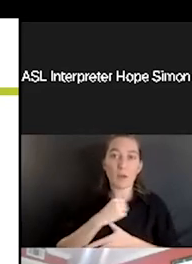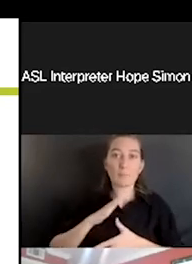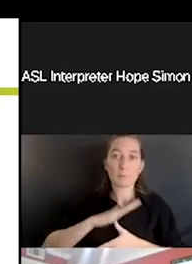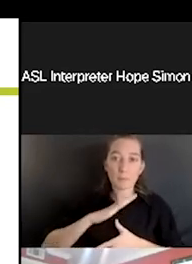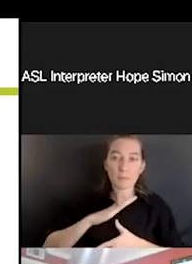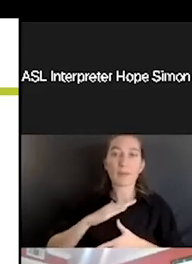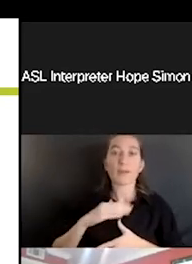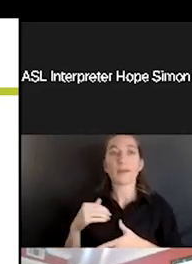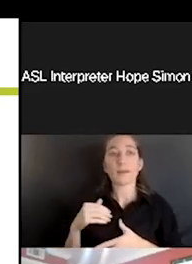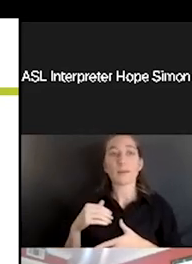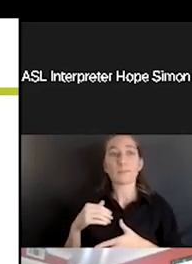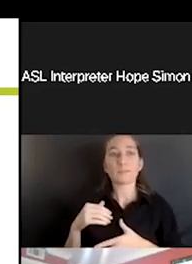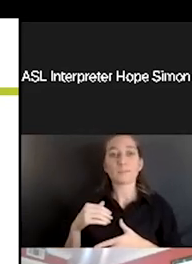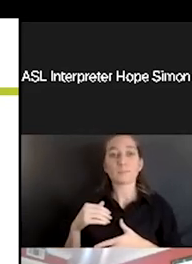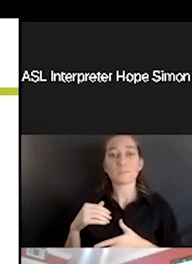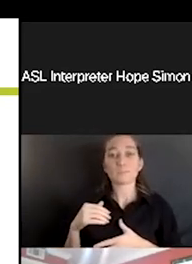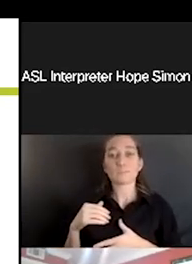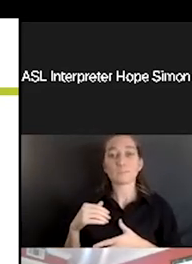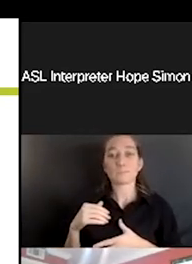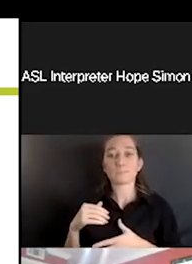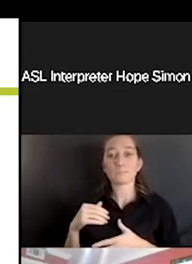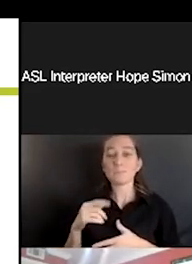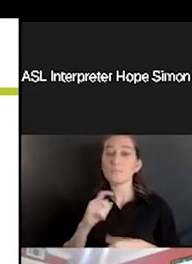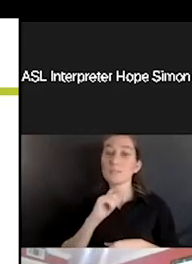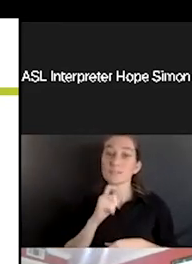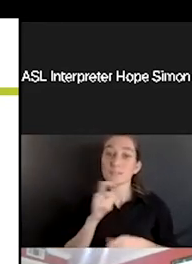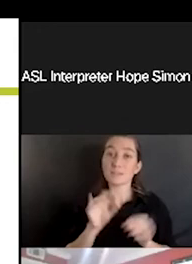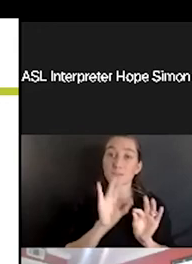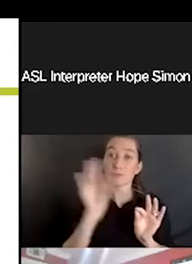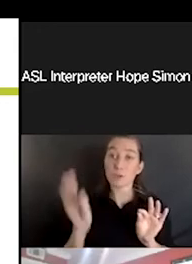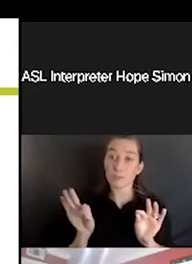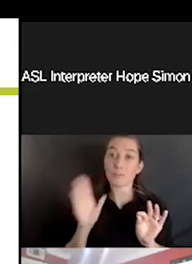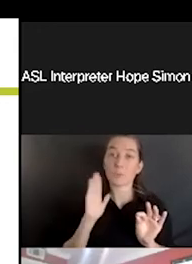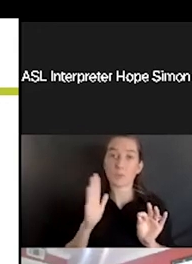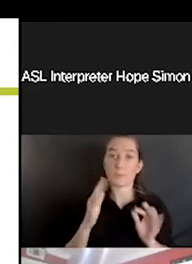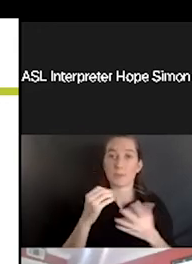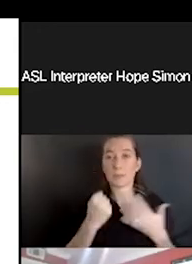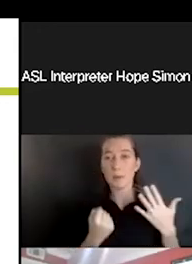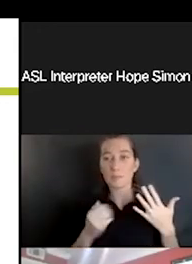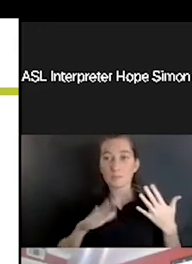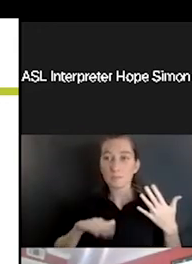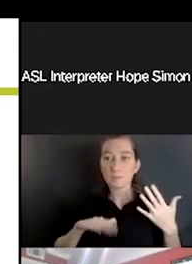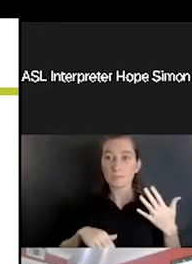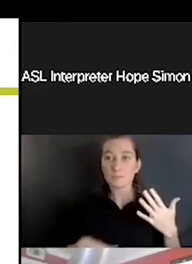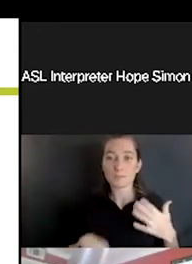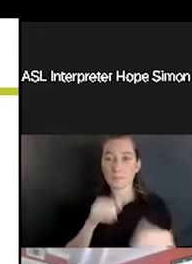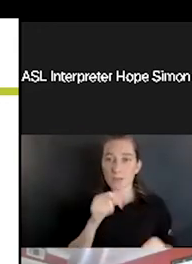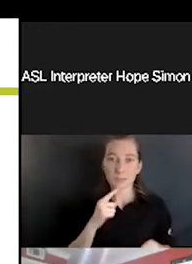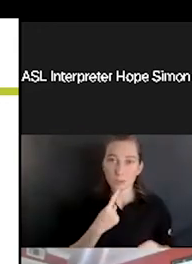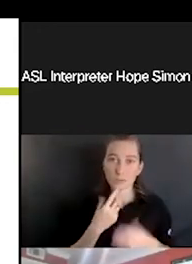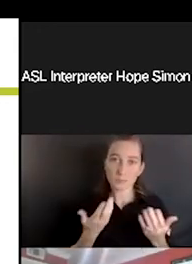soft story, and then the steel moment frames will kind of fall towards the bottom. Based on previous observations, what we saw